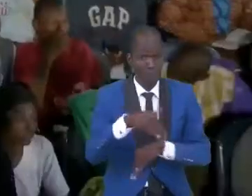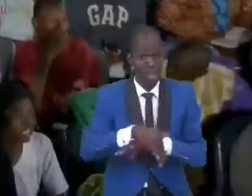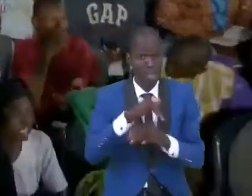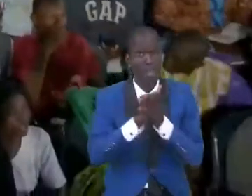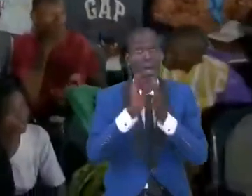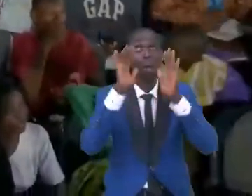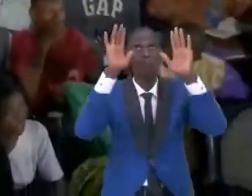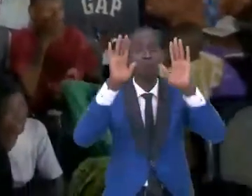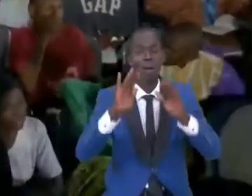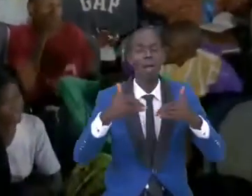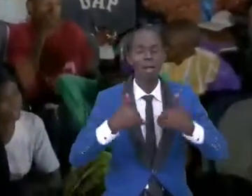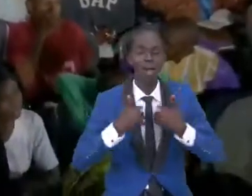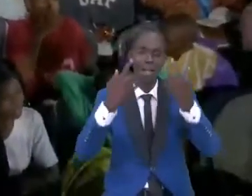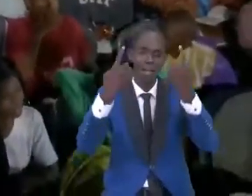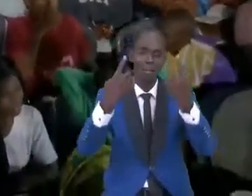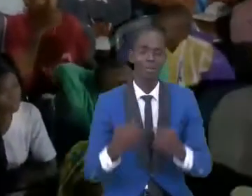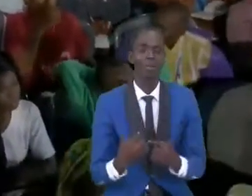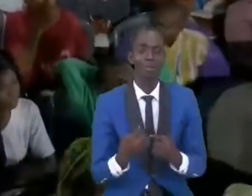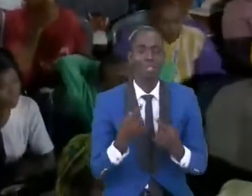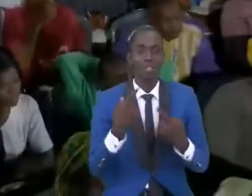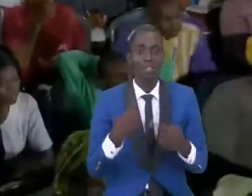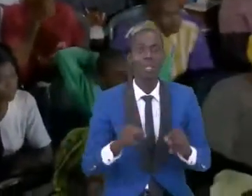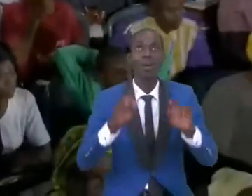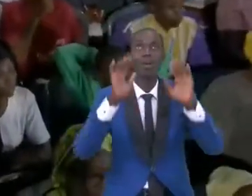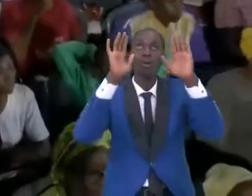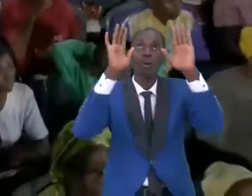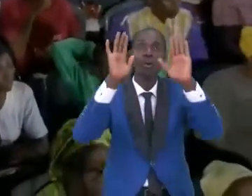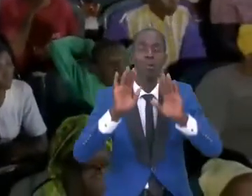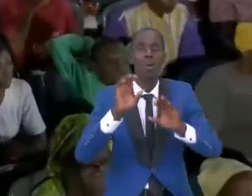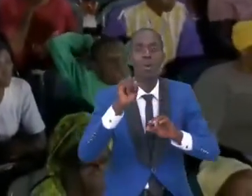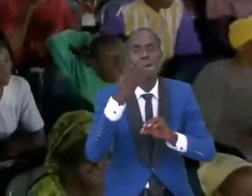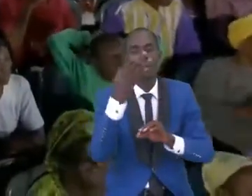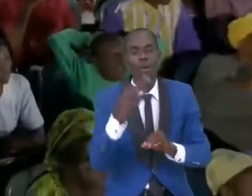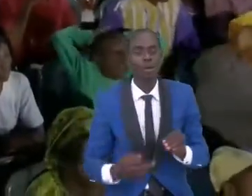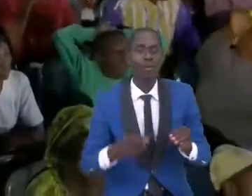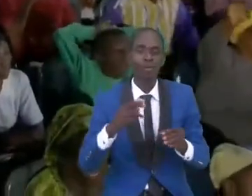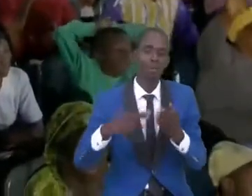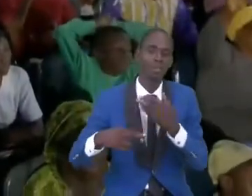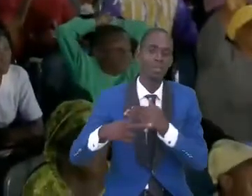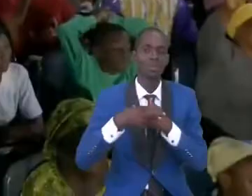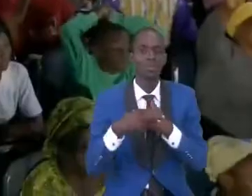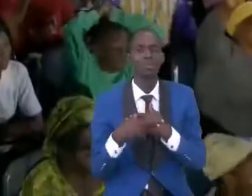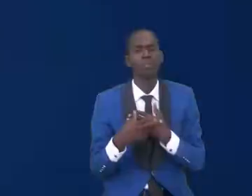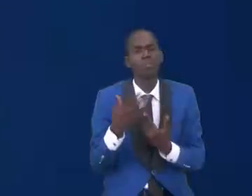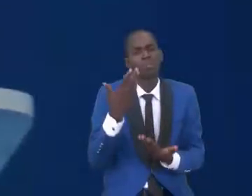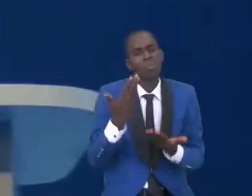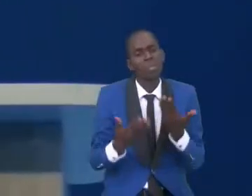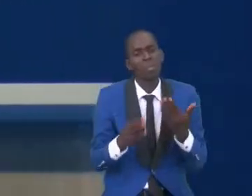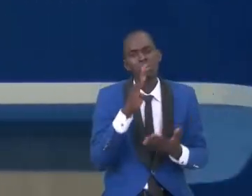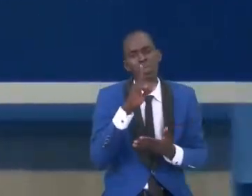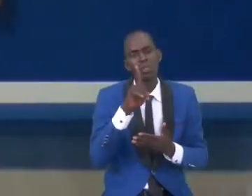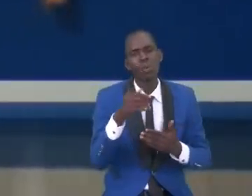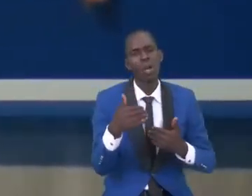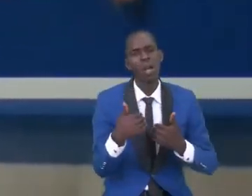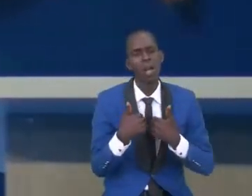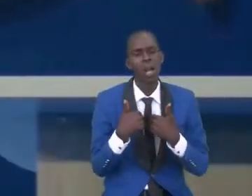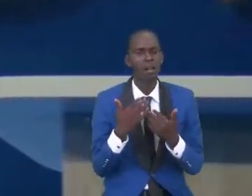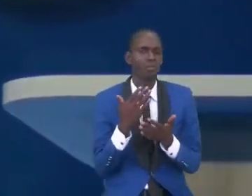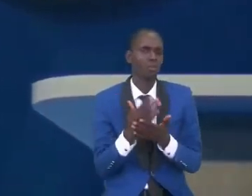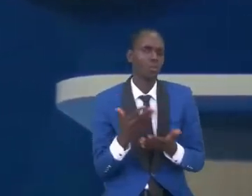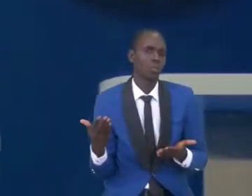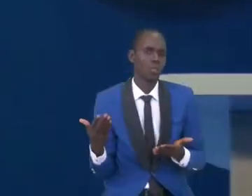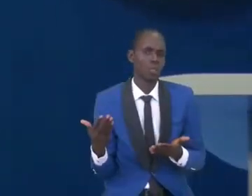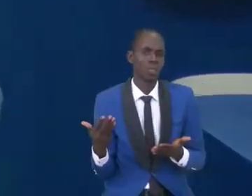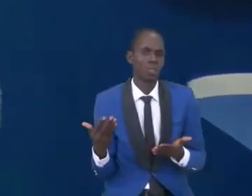come. The wonder of restoration. Or maybe you had something,